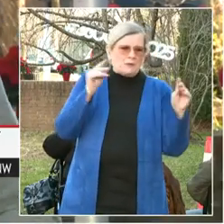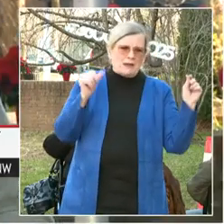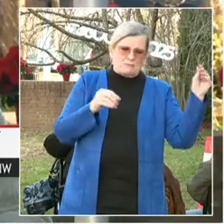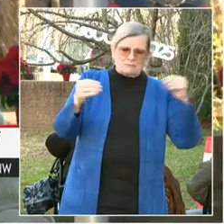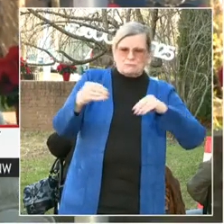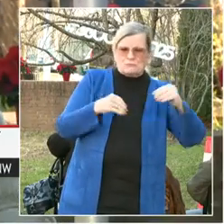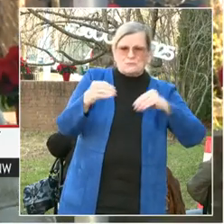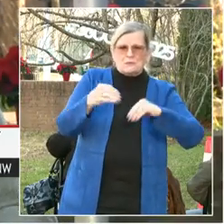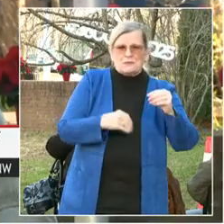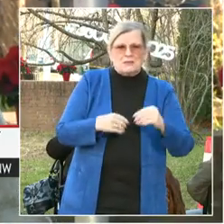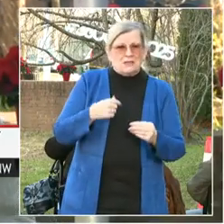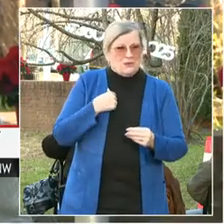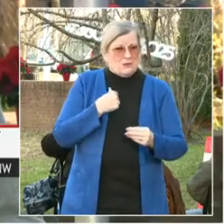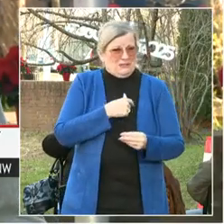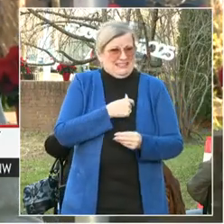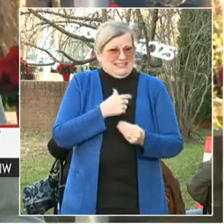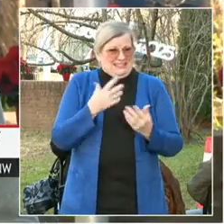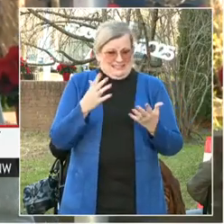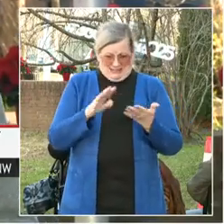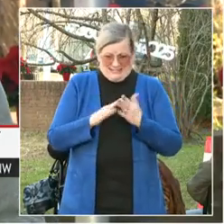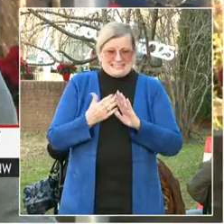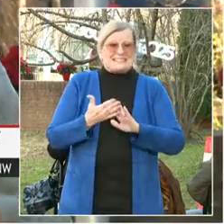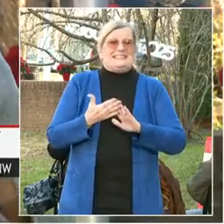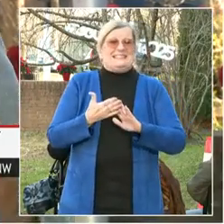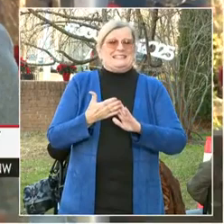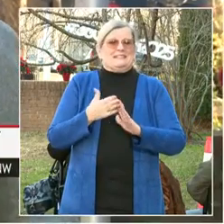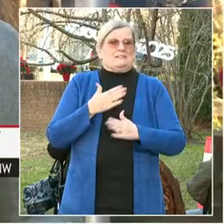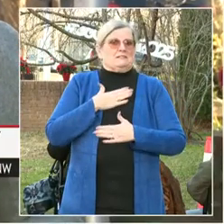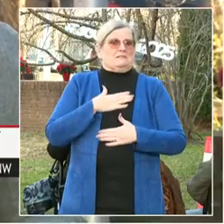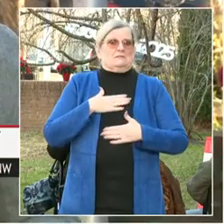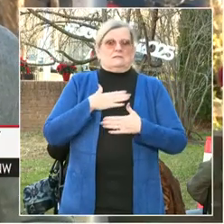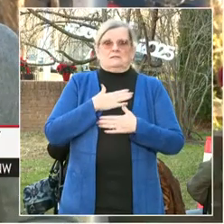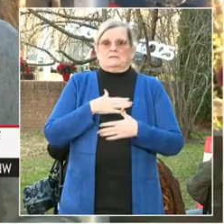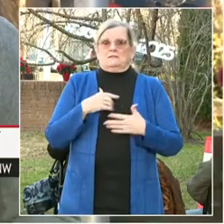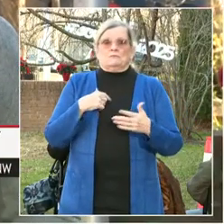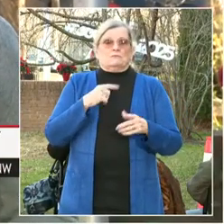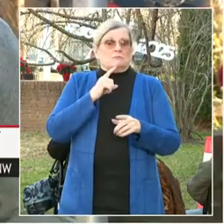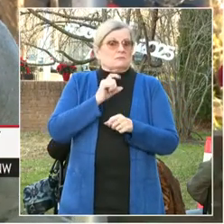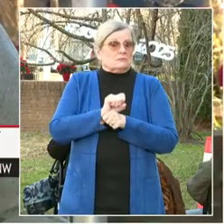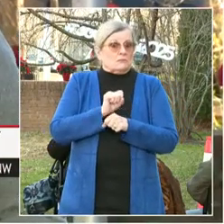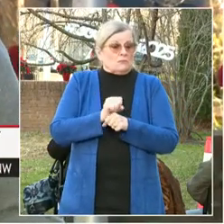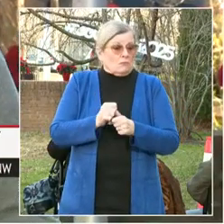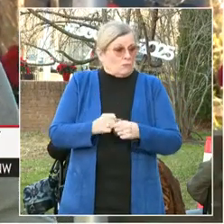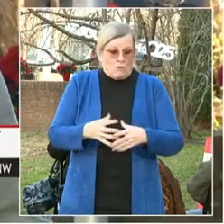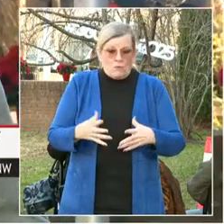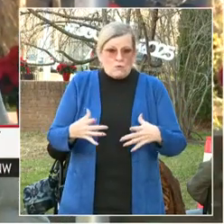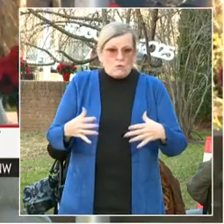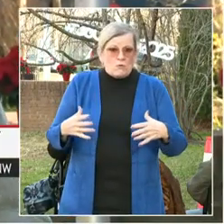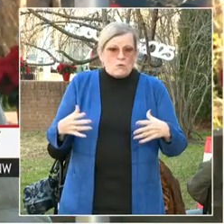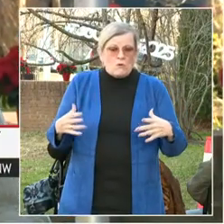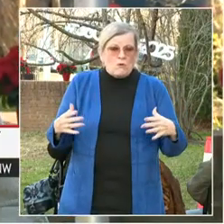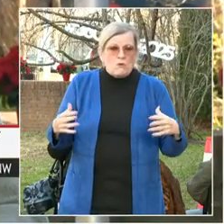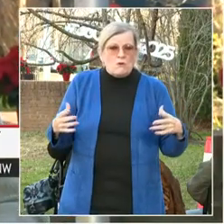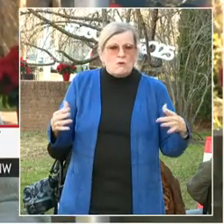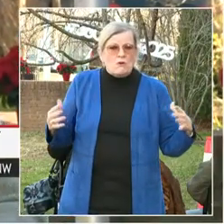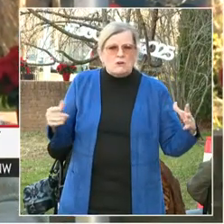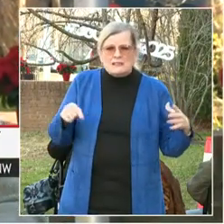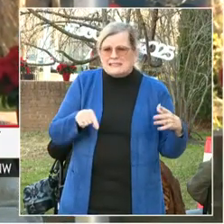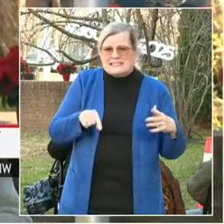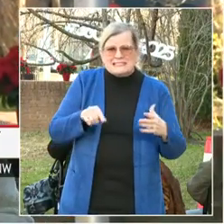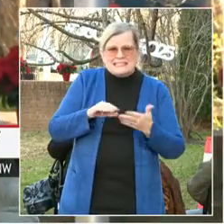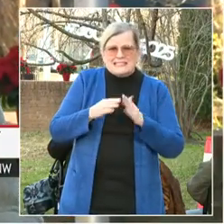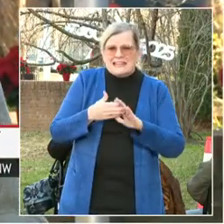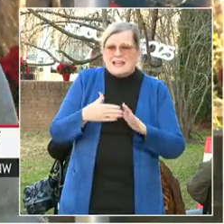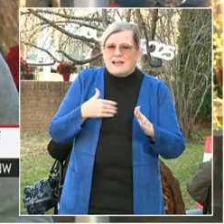we are a city, and we're privileged that we are a growing city. We are a city that has a lot